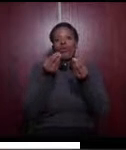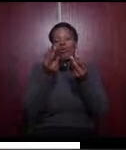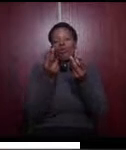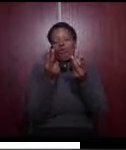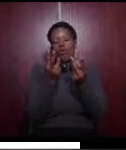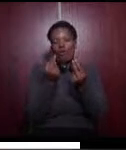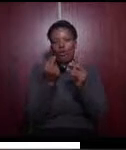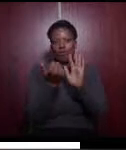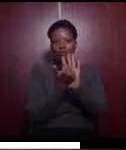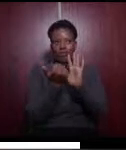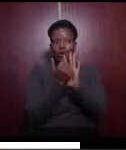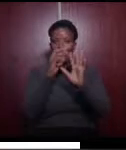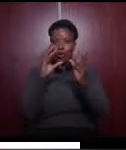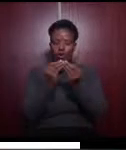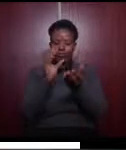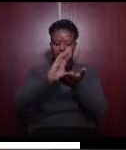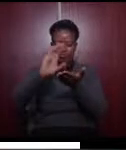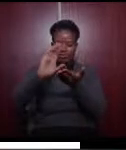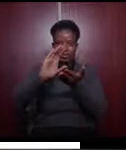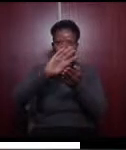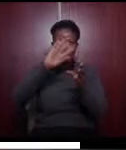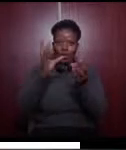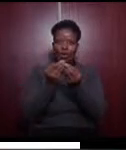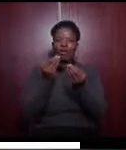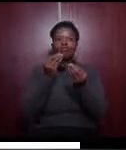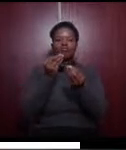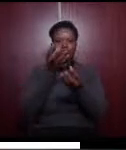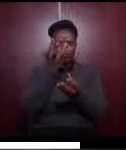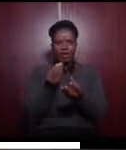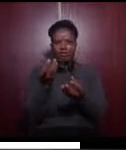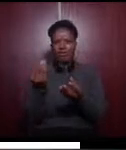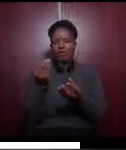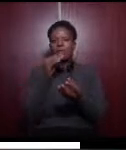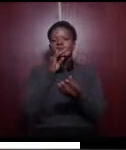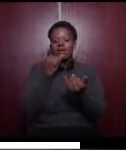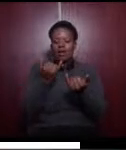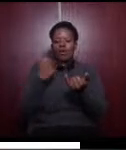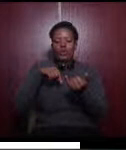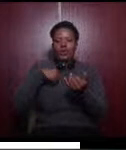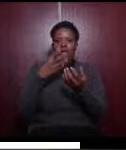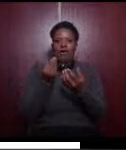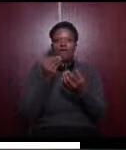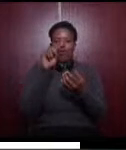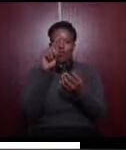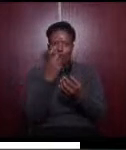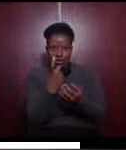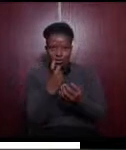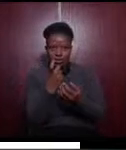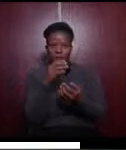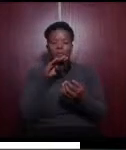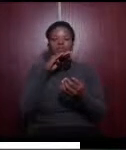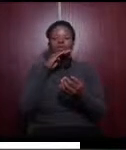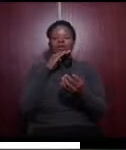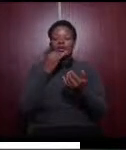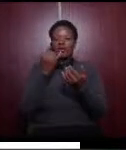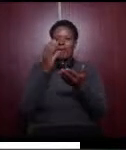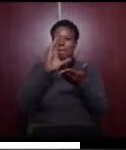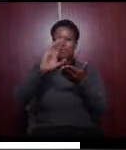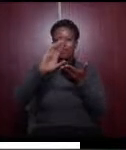to exist, and then we'll have only one fund, which will be Disaster Relief and National Social Development Fund. So the assets